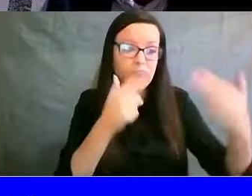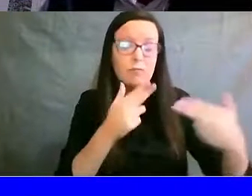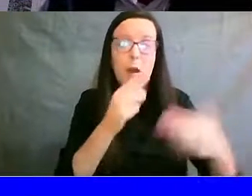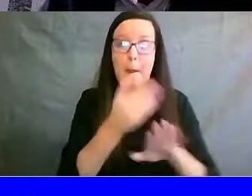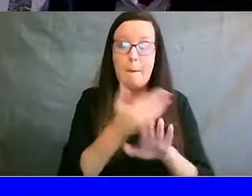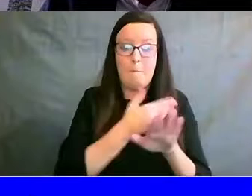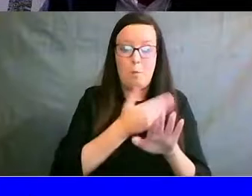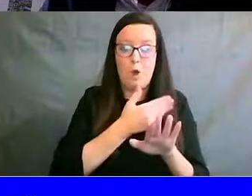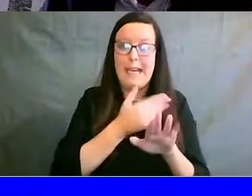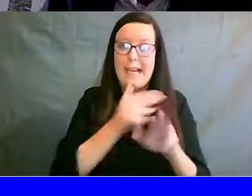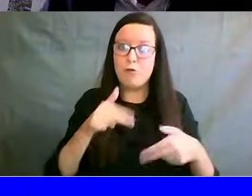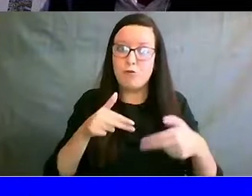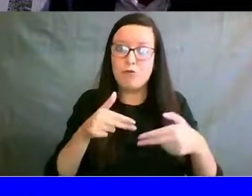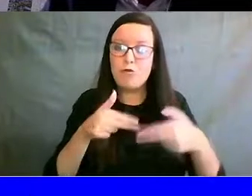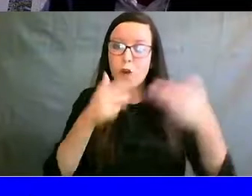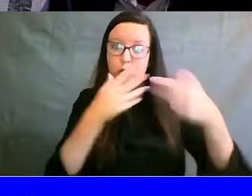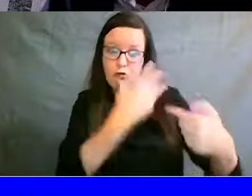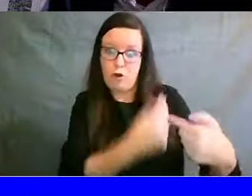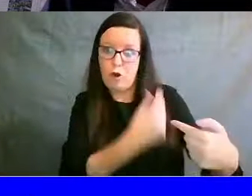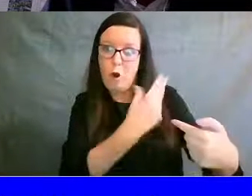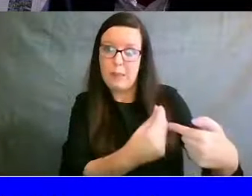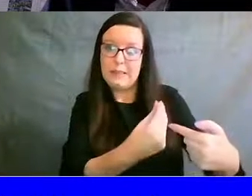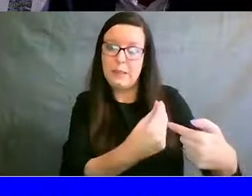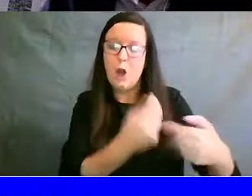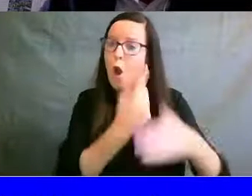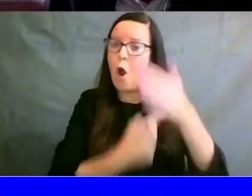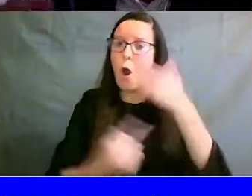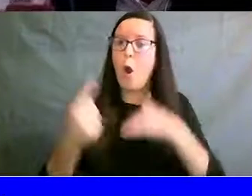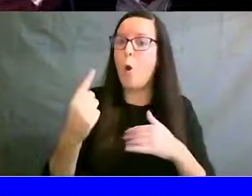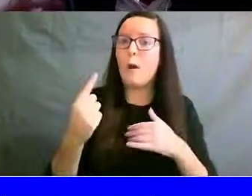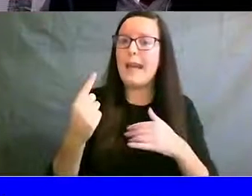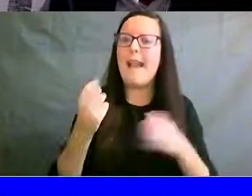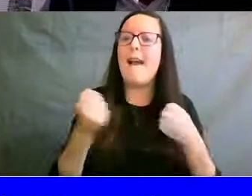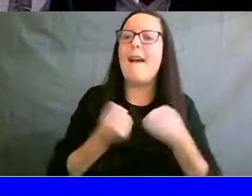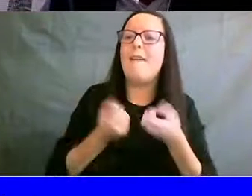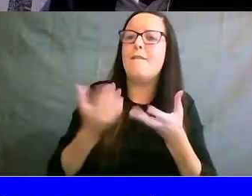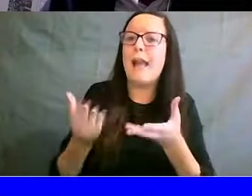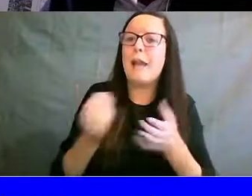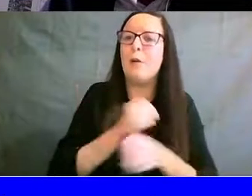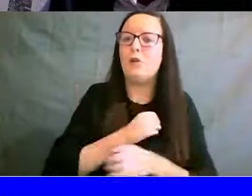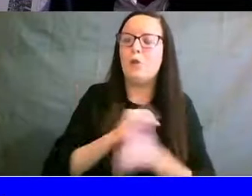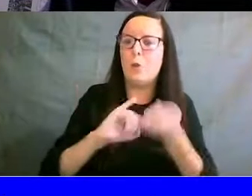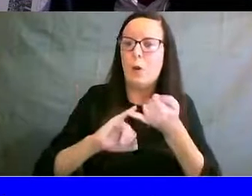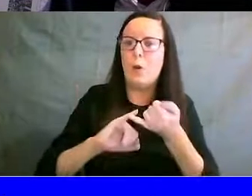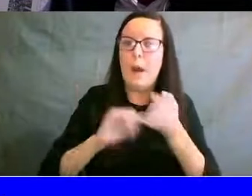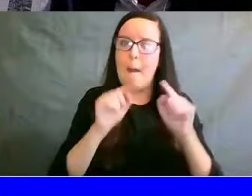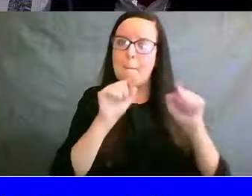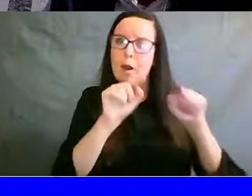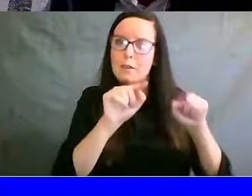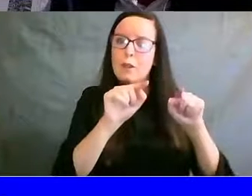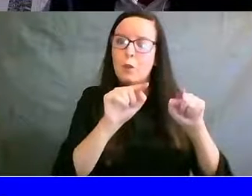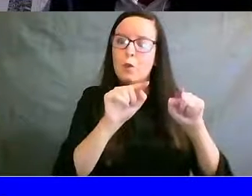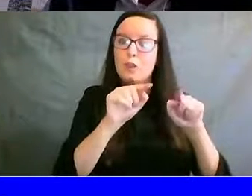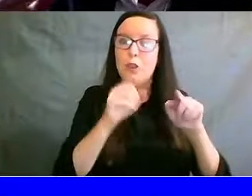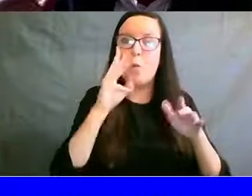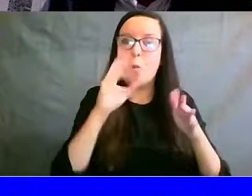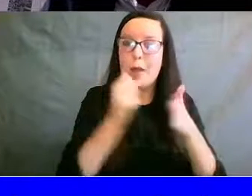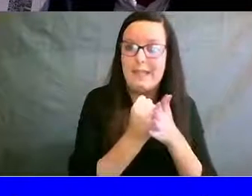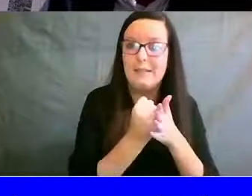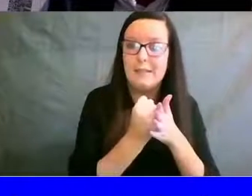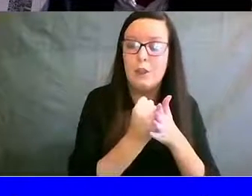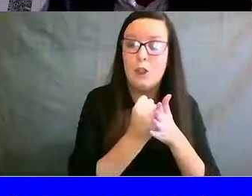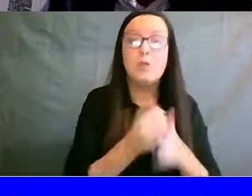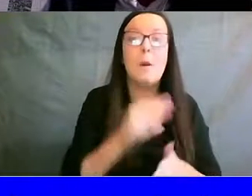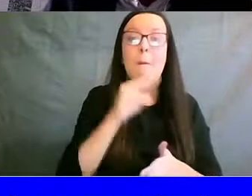chief, they're only available to prosecution witnesses. So an accused person who's an intellectual disability in Ireland has